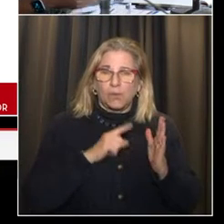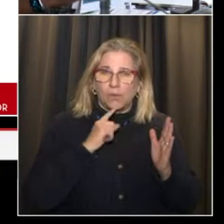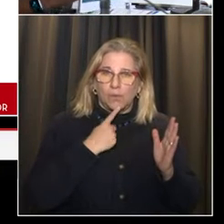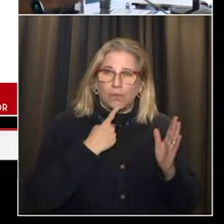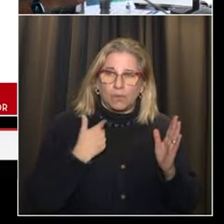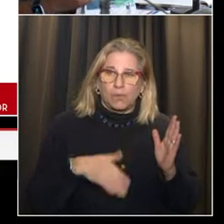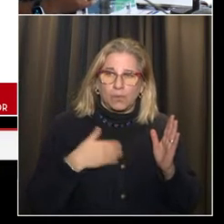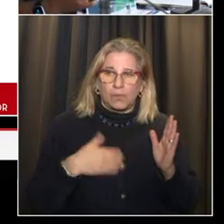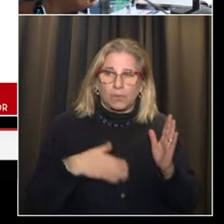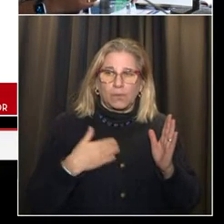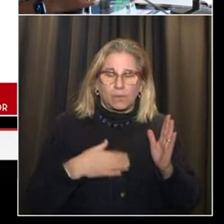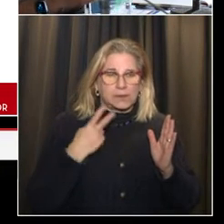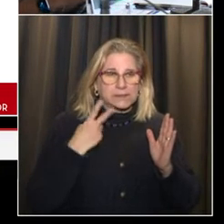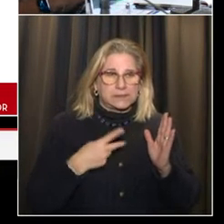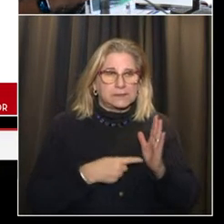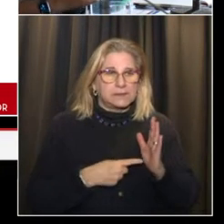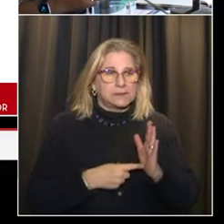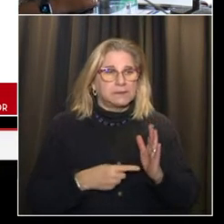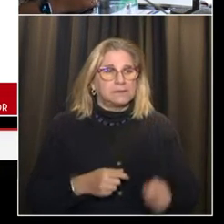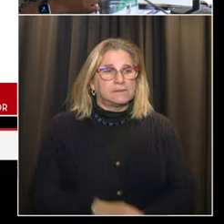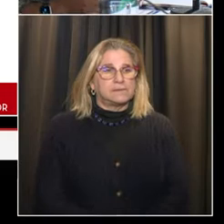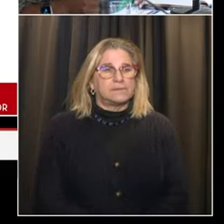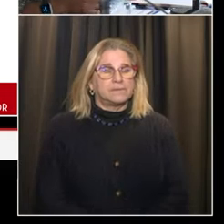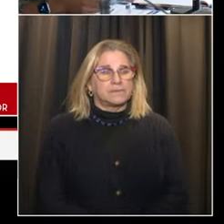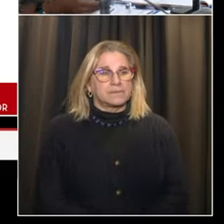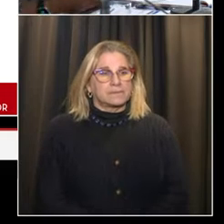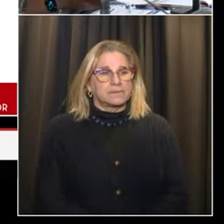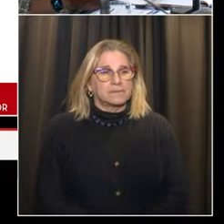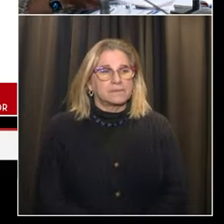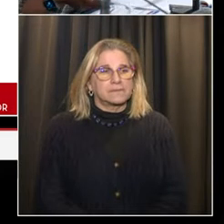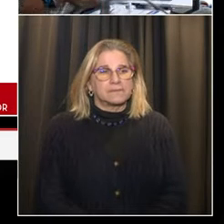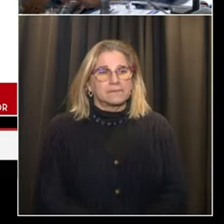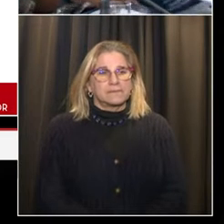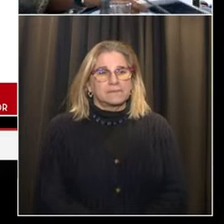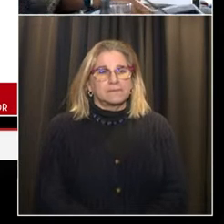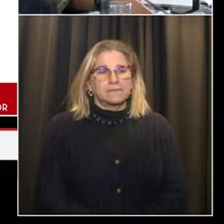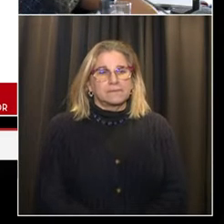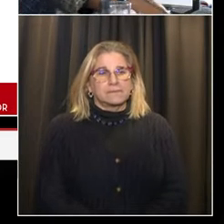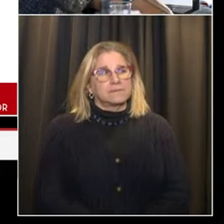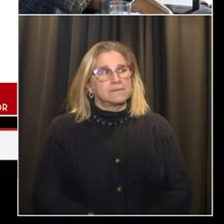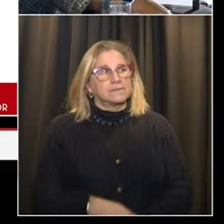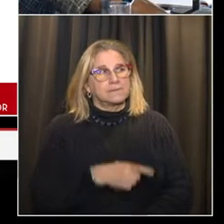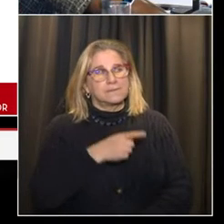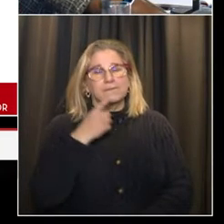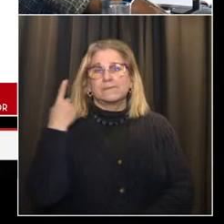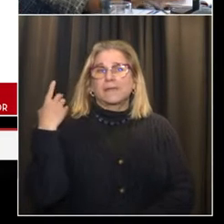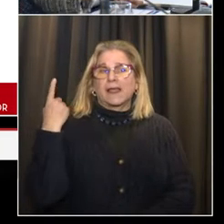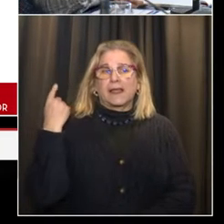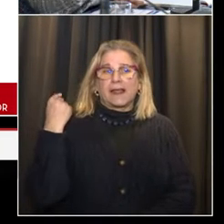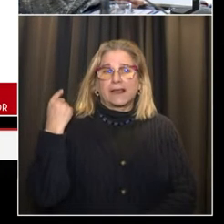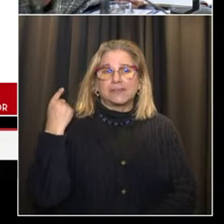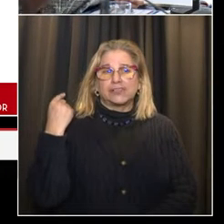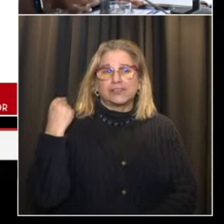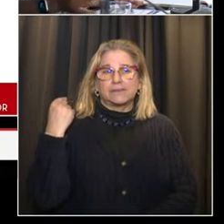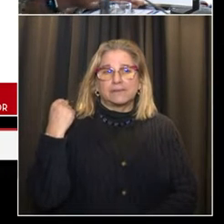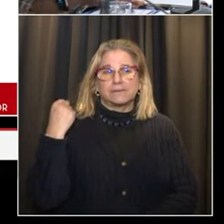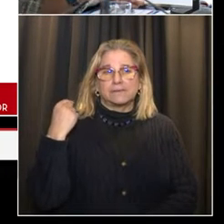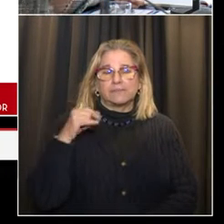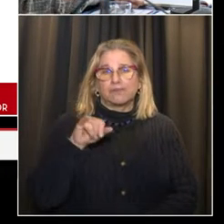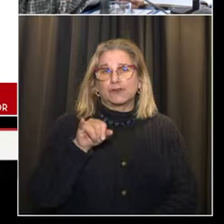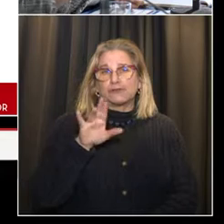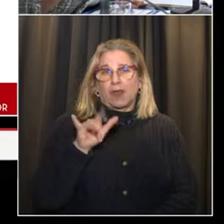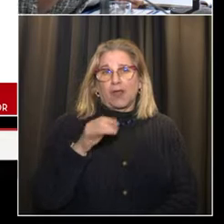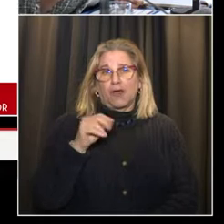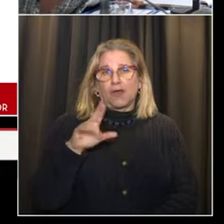the latter part of the year, we had peaks, we hit very high peaks in crime in July and August, but that as we moved into the fall, that we started